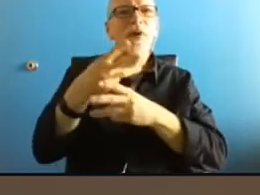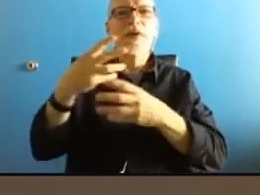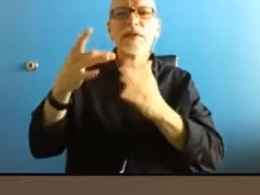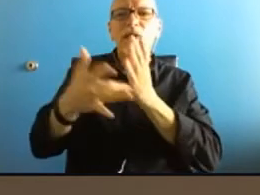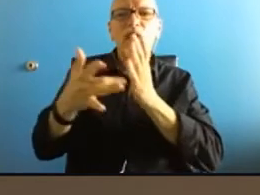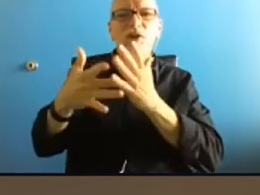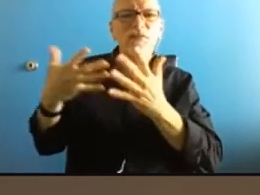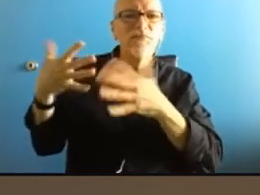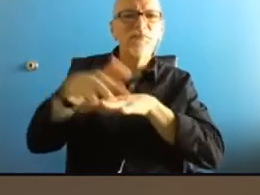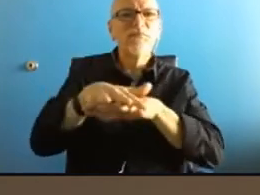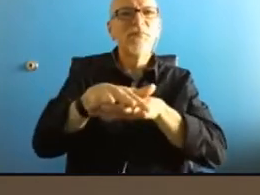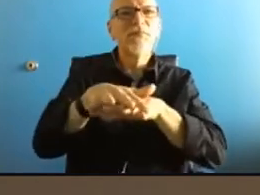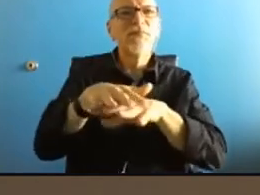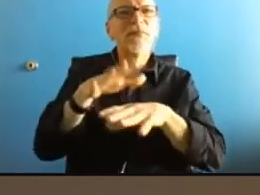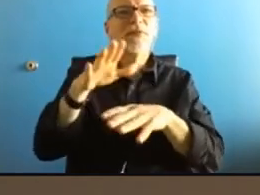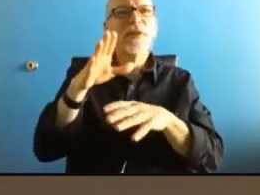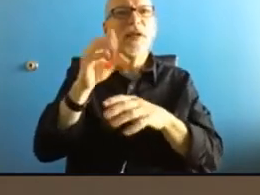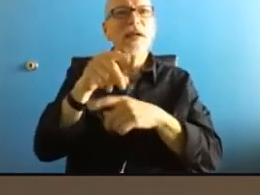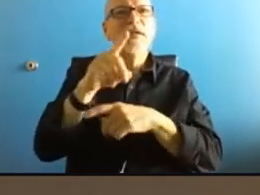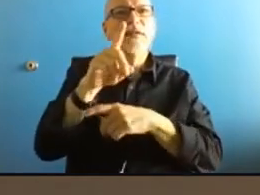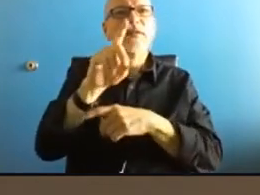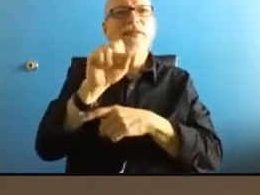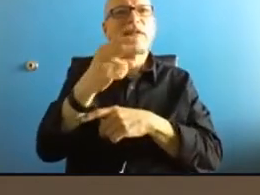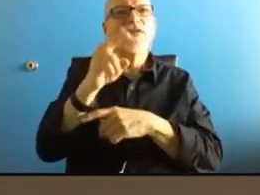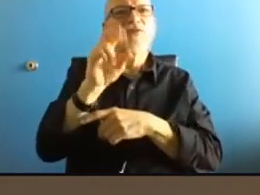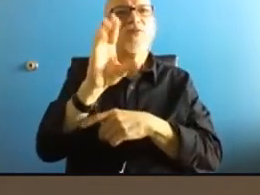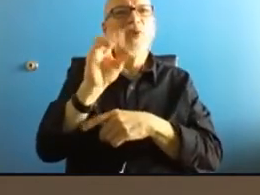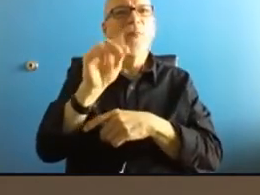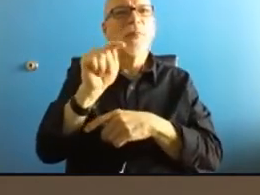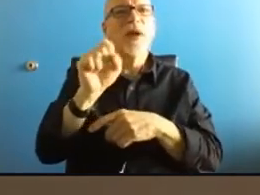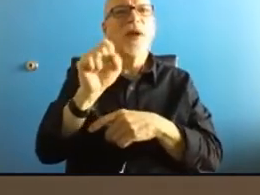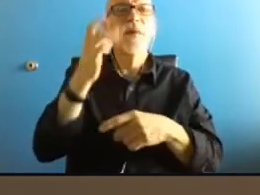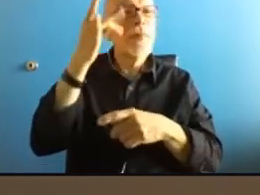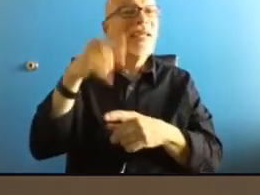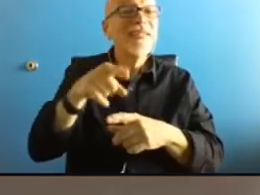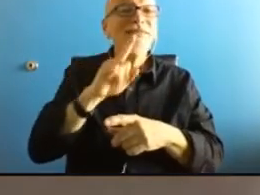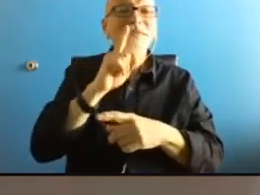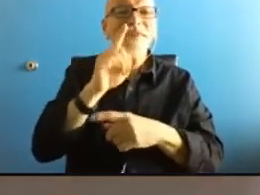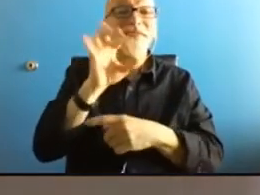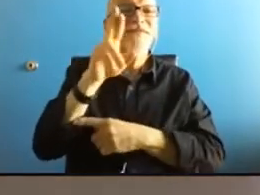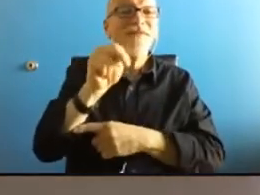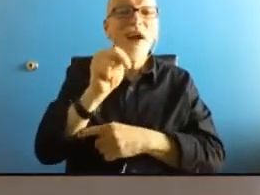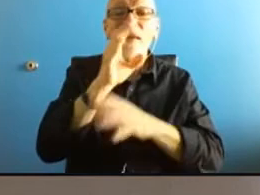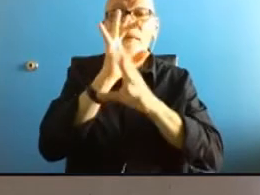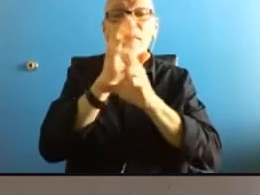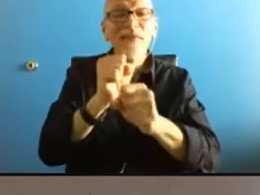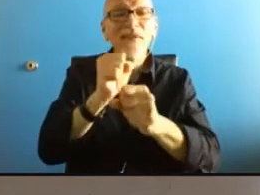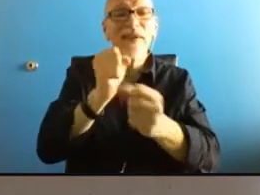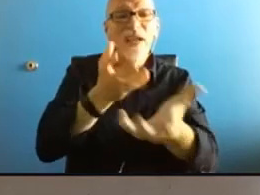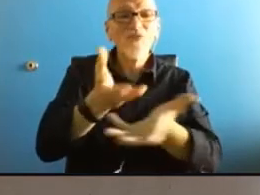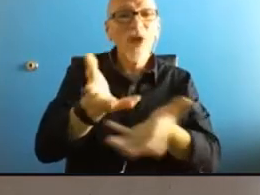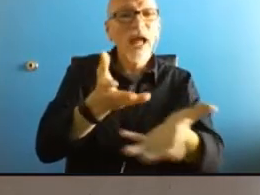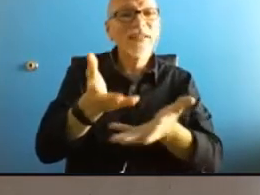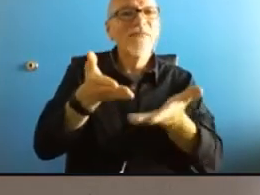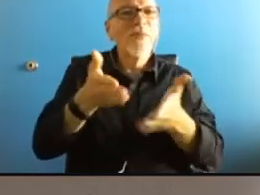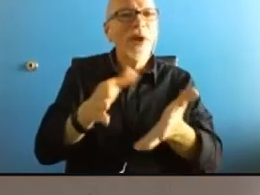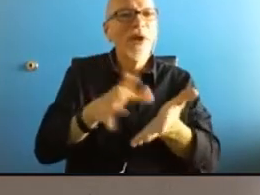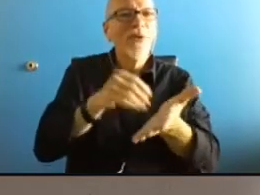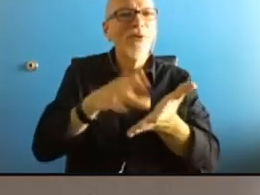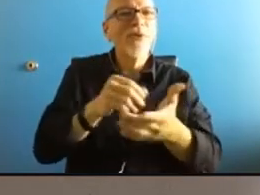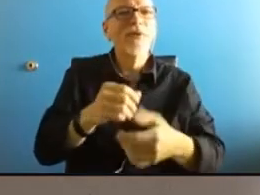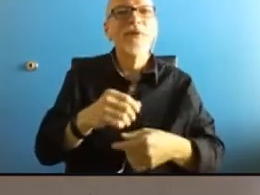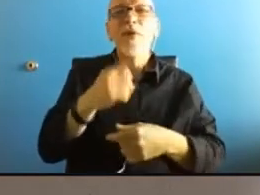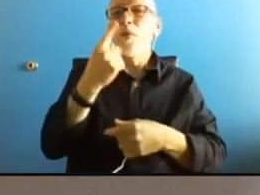and particularly the Dash robots, because it's a fun, engaging, interactive way. One thing for